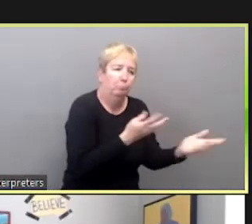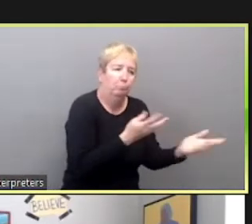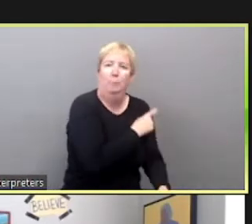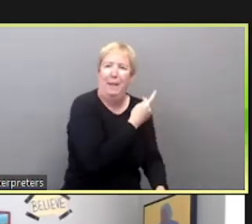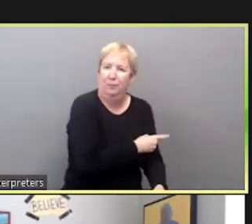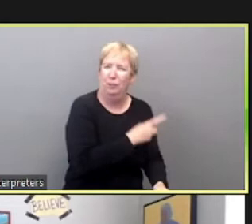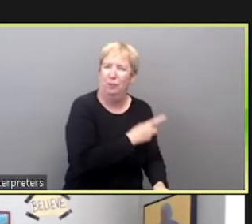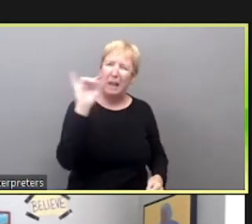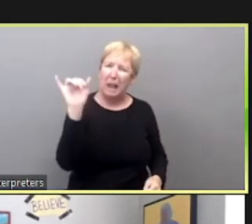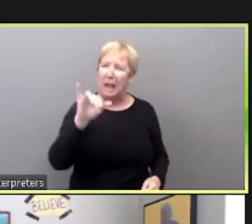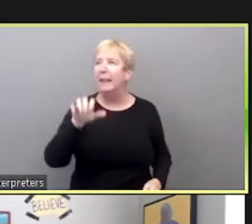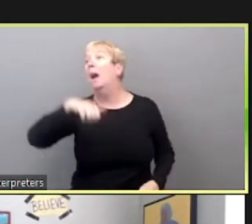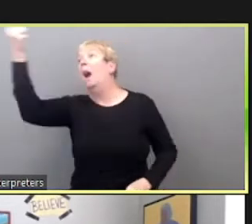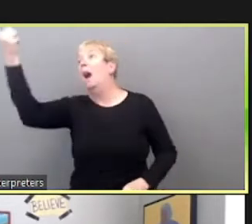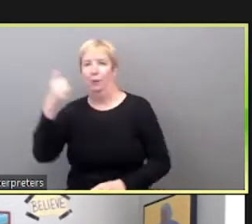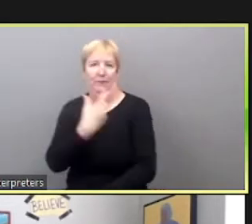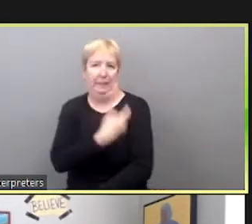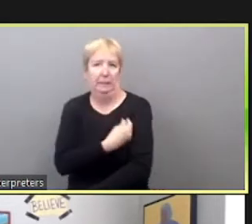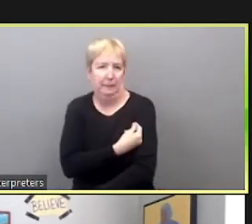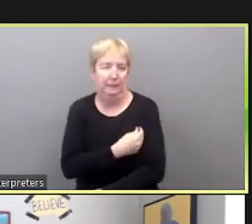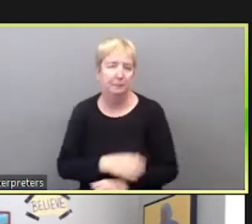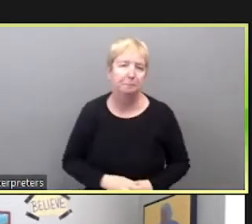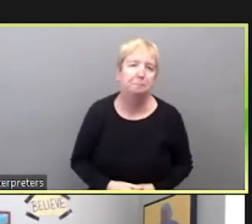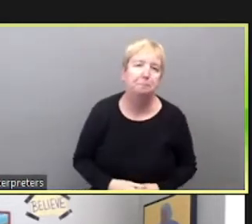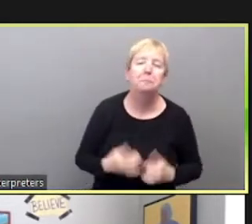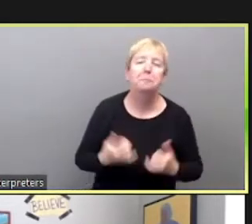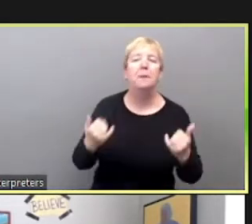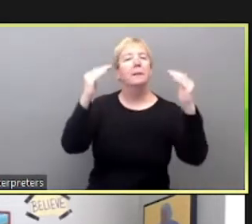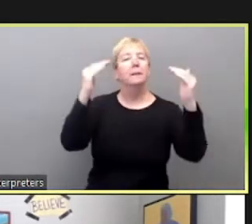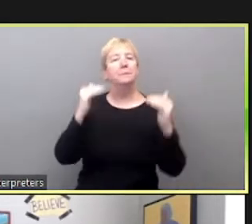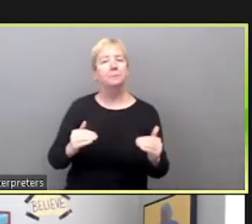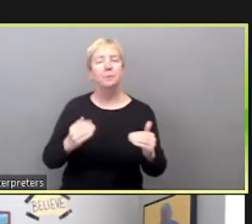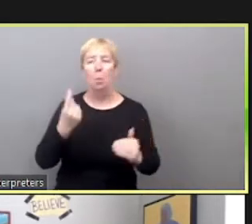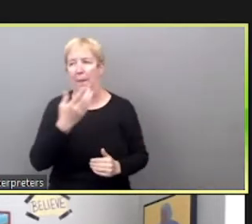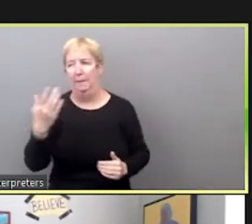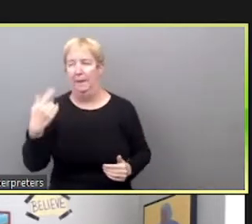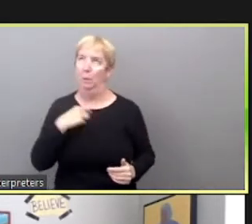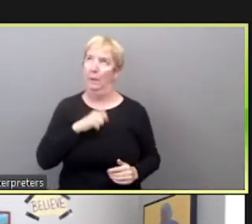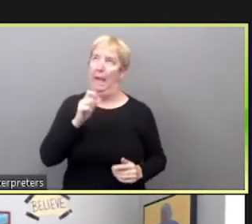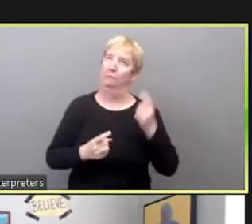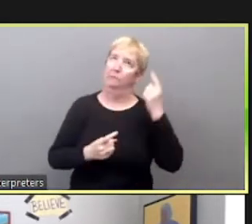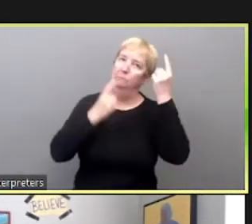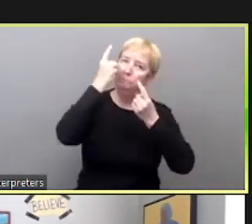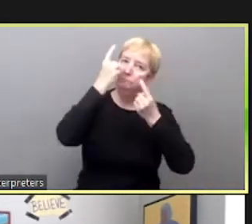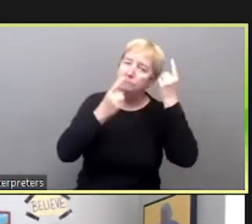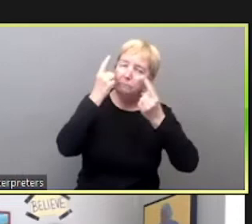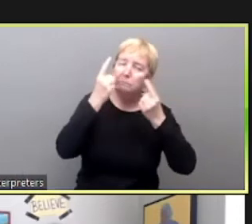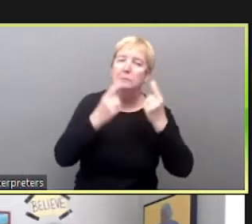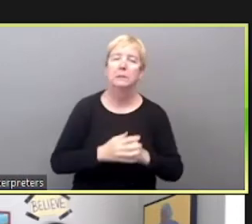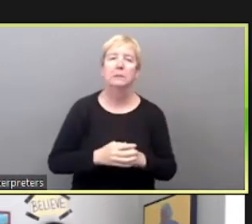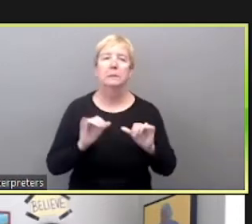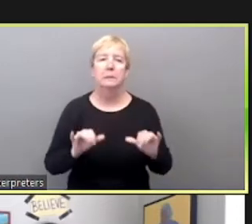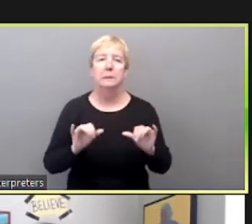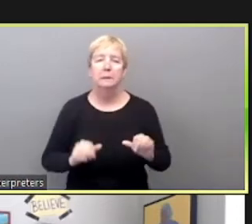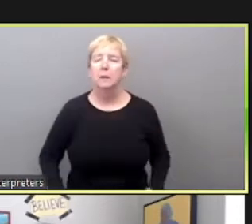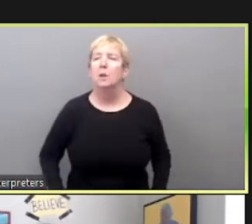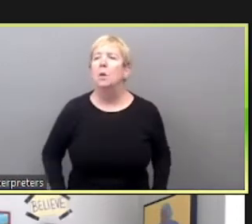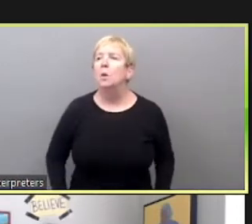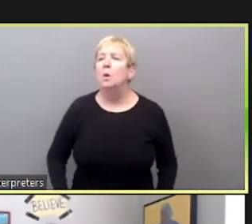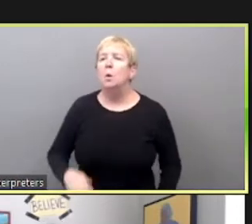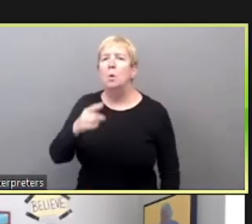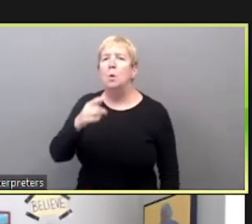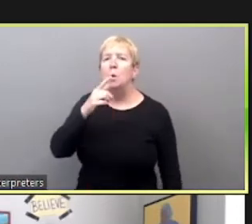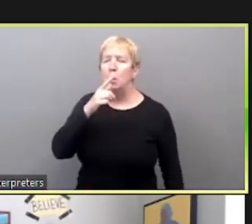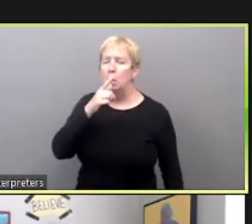slide. One of the things we do want to start thinking about is really who is willing